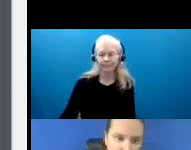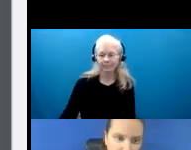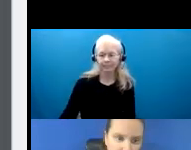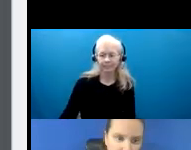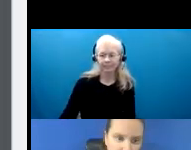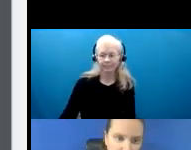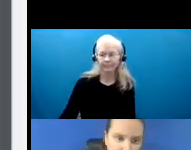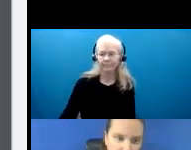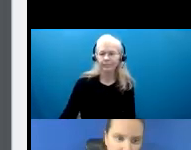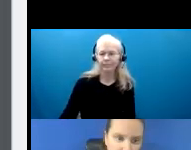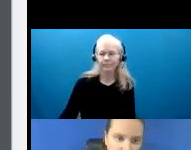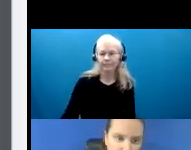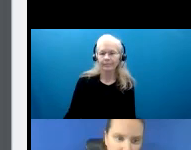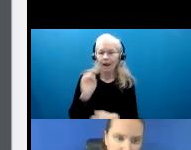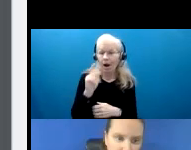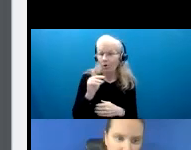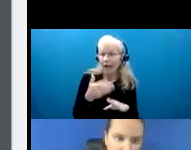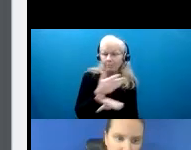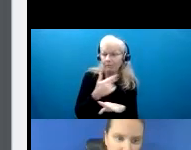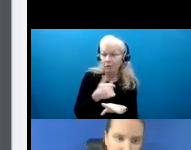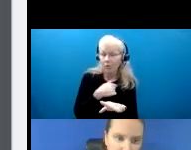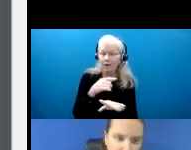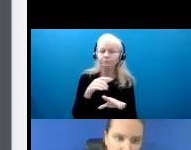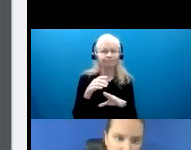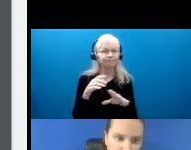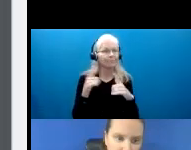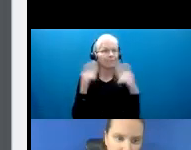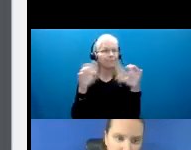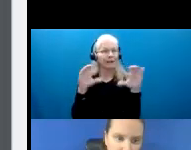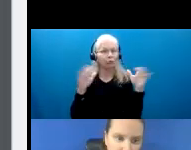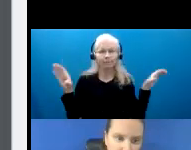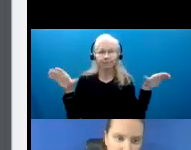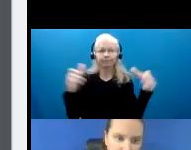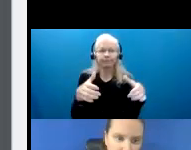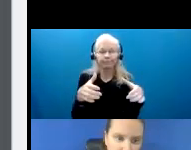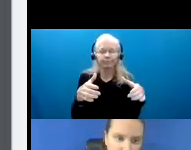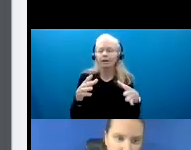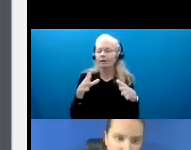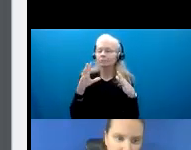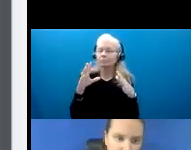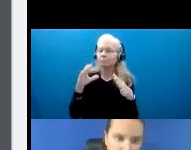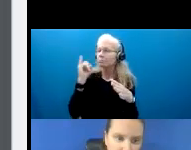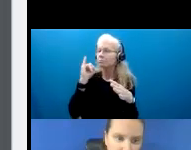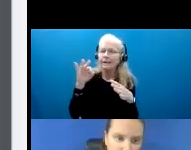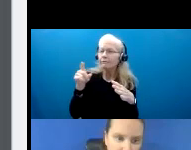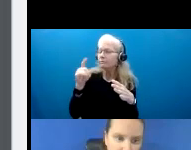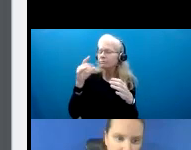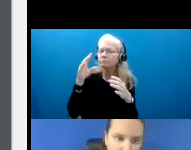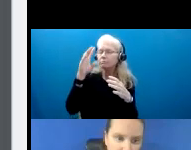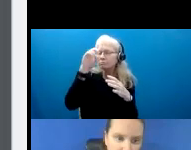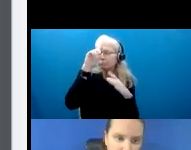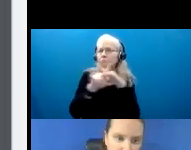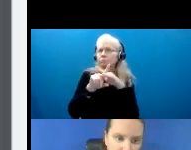Okay, before we go to the next group, feel free, if you think of anything, reach out to any of the project staff, not only with just